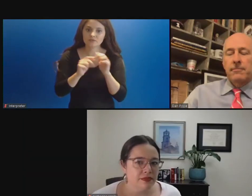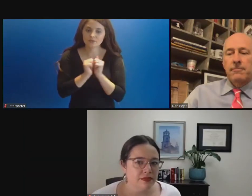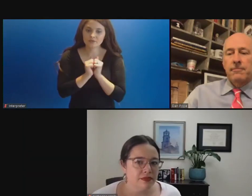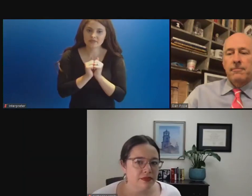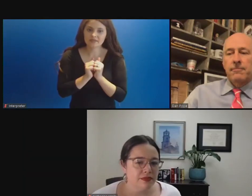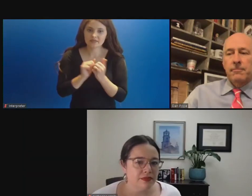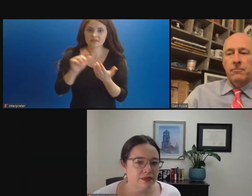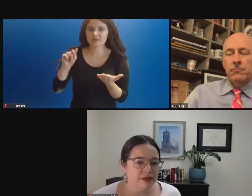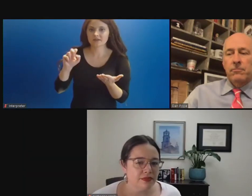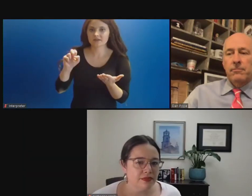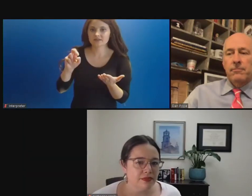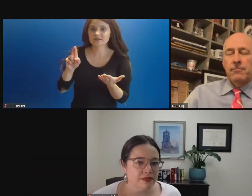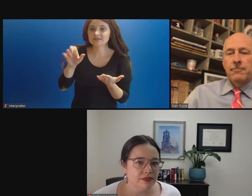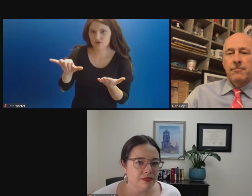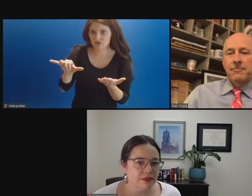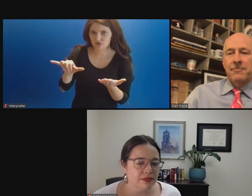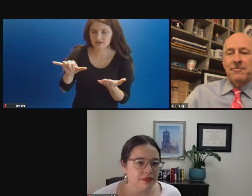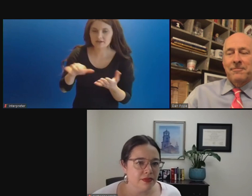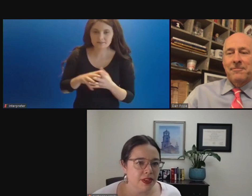Terry.